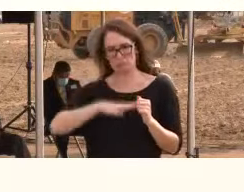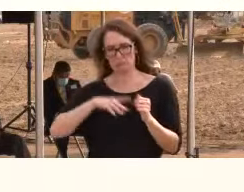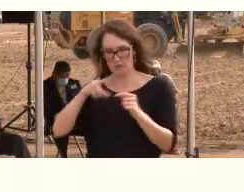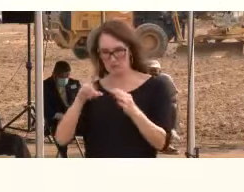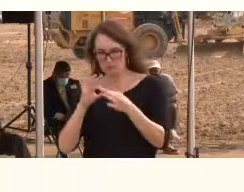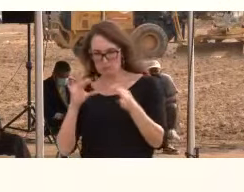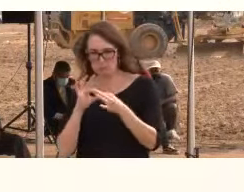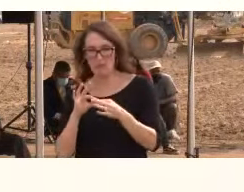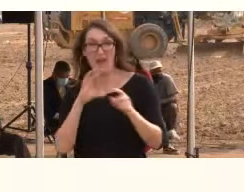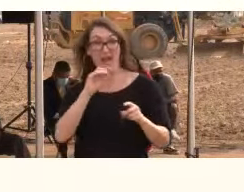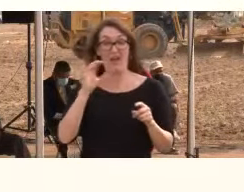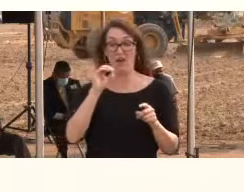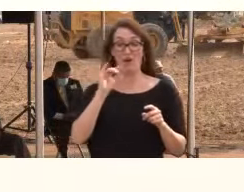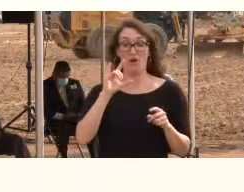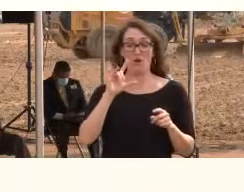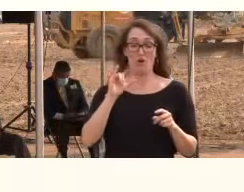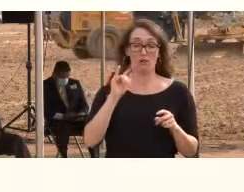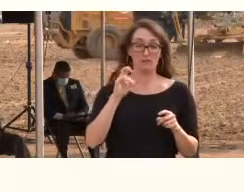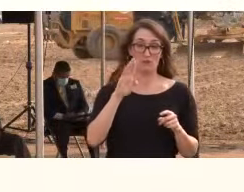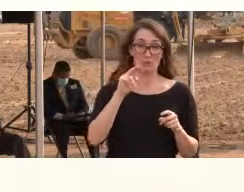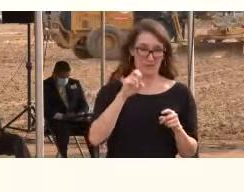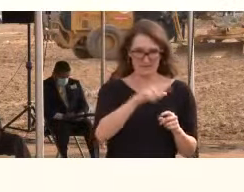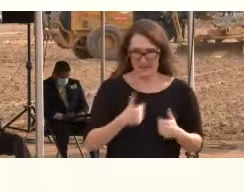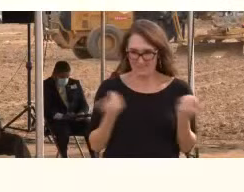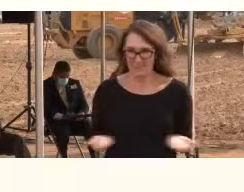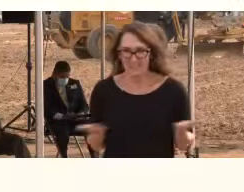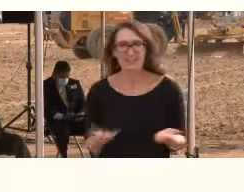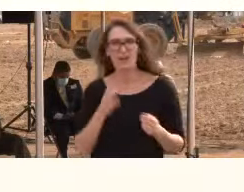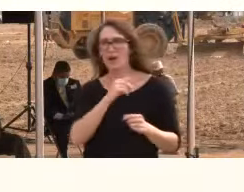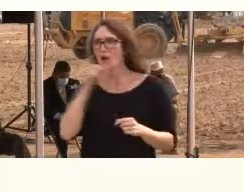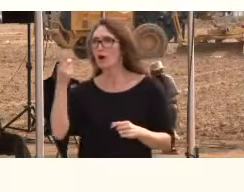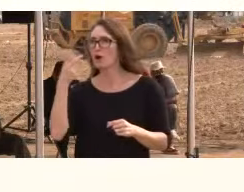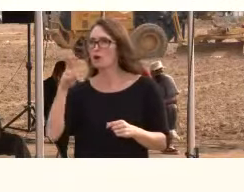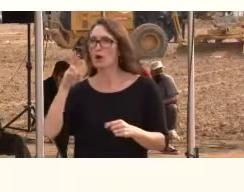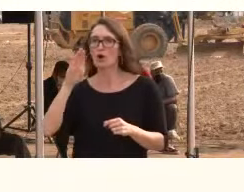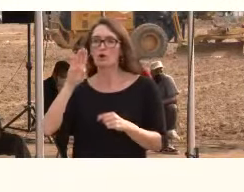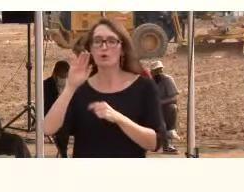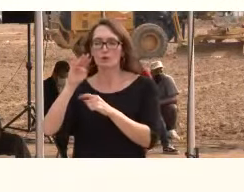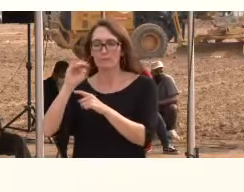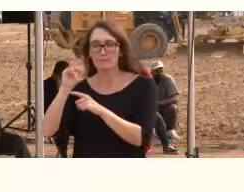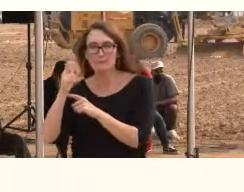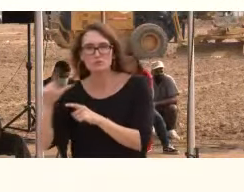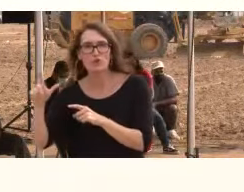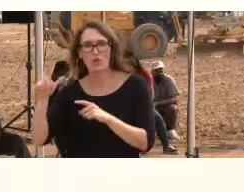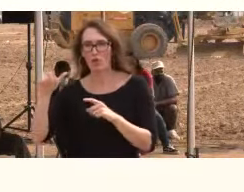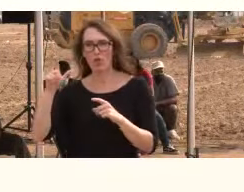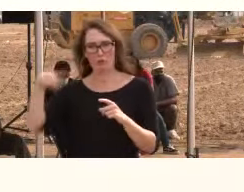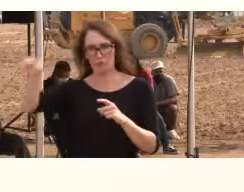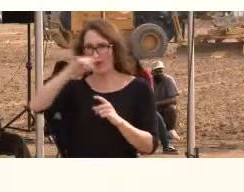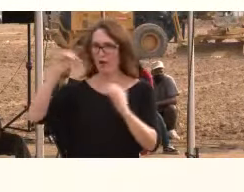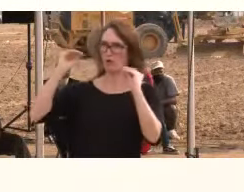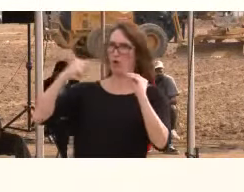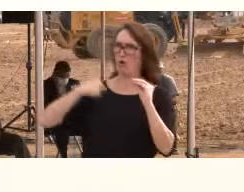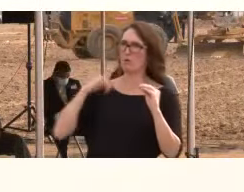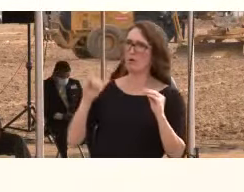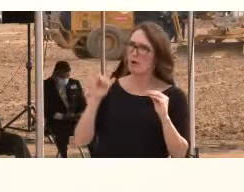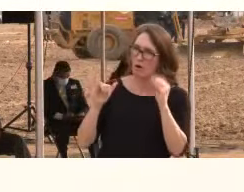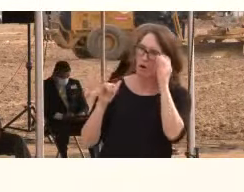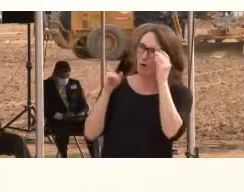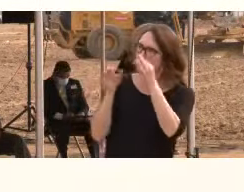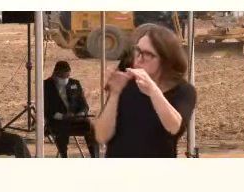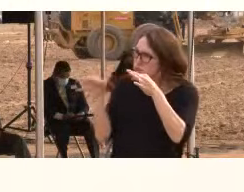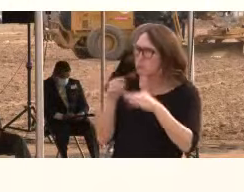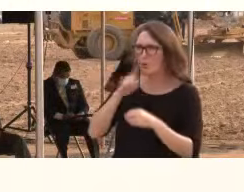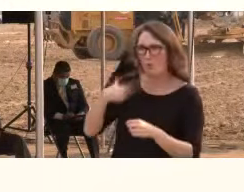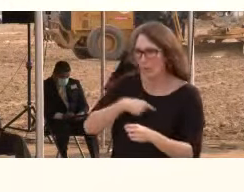Baines, who lives here in West Fresno, and for the dreams of Dr. Robert Mitchell and Bob Mitchell that educated me on the needs of this particular